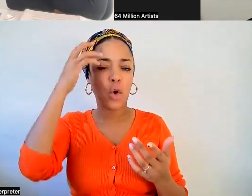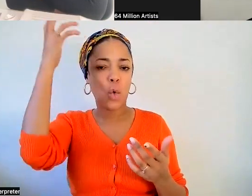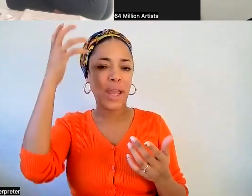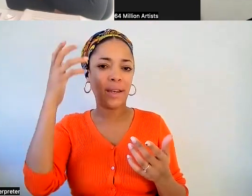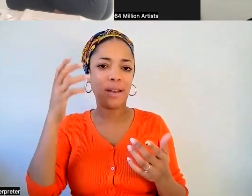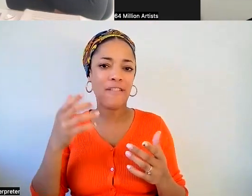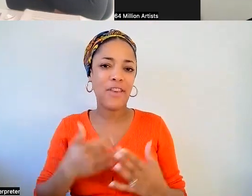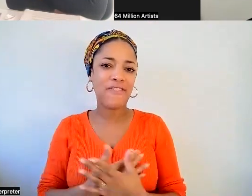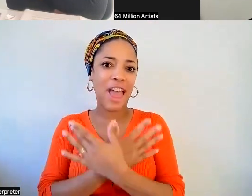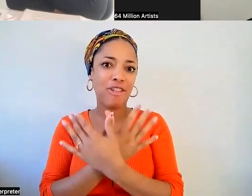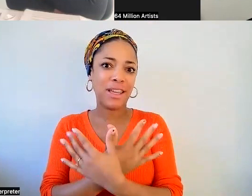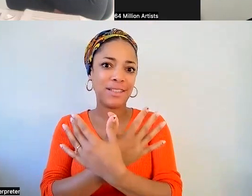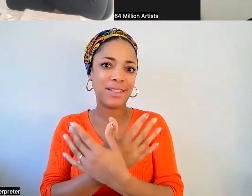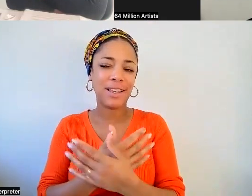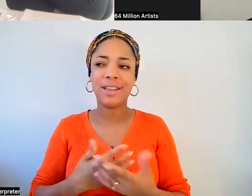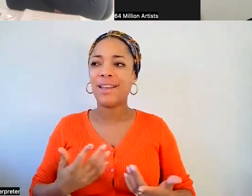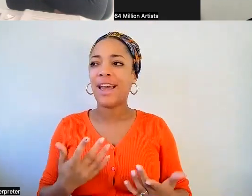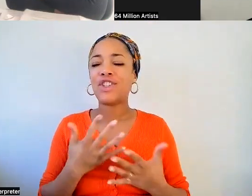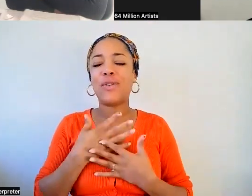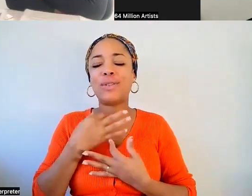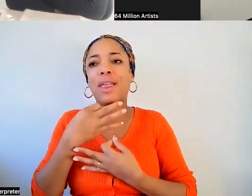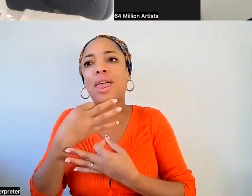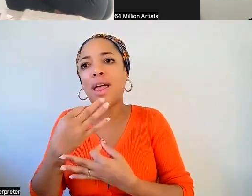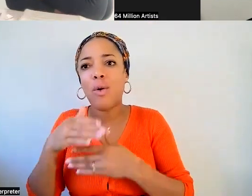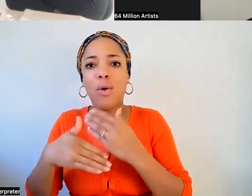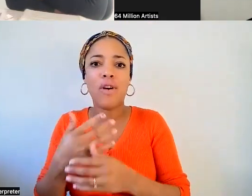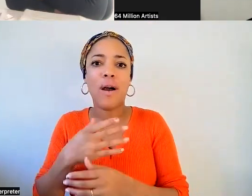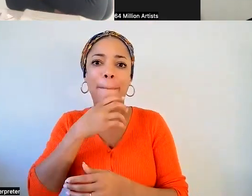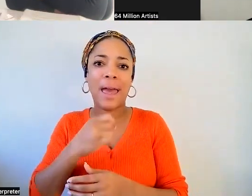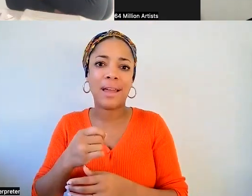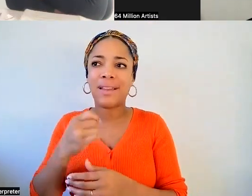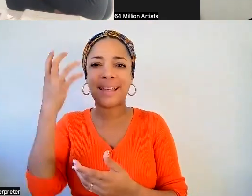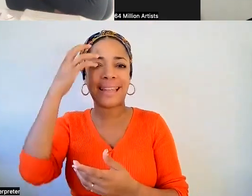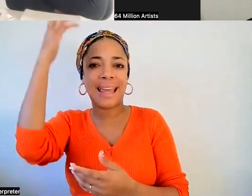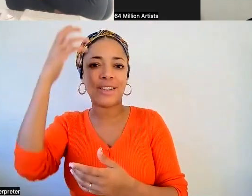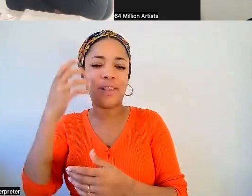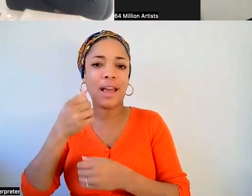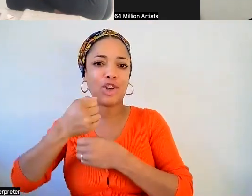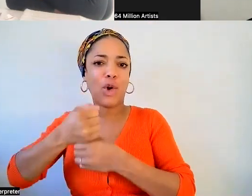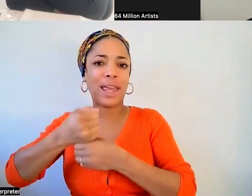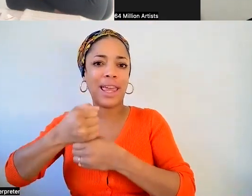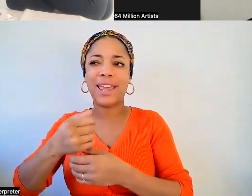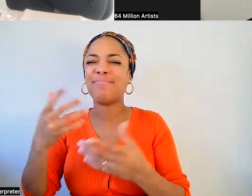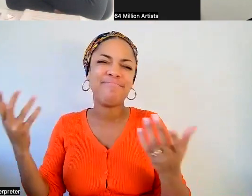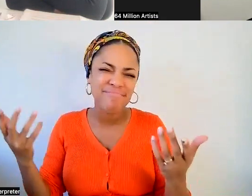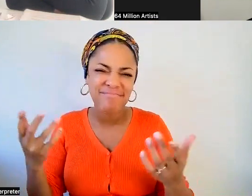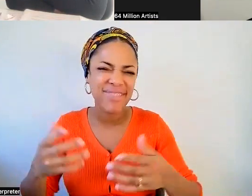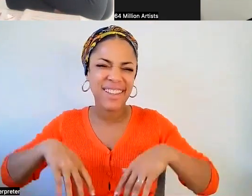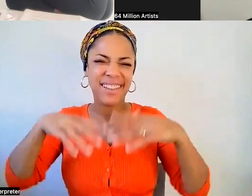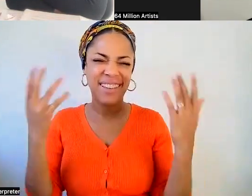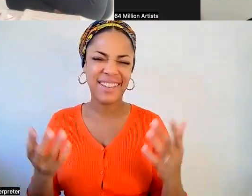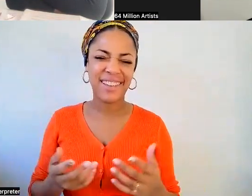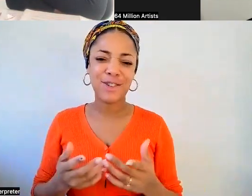donkey because he's been transformed. So there we are, and it's a nasty trick that Oberon, the king of the fairies, plays on her. So there we are. So there's